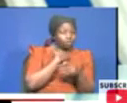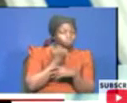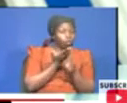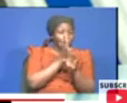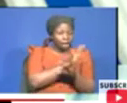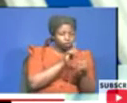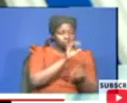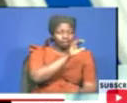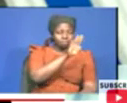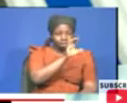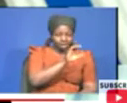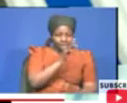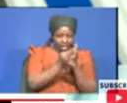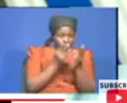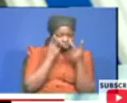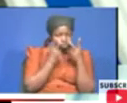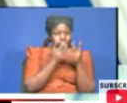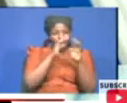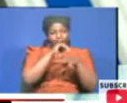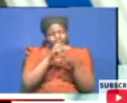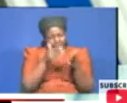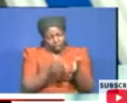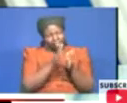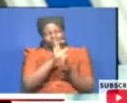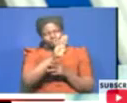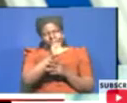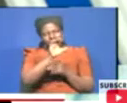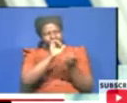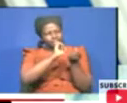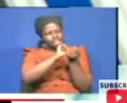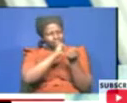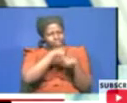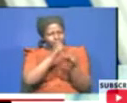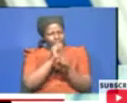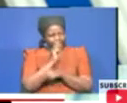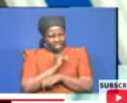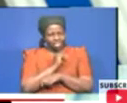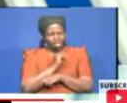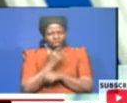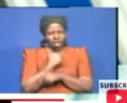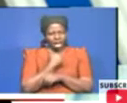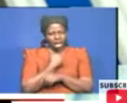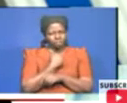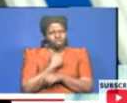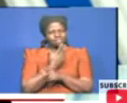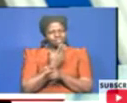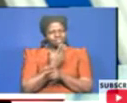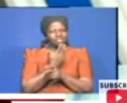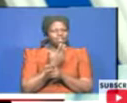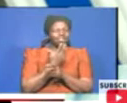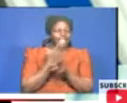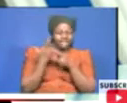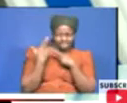at the way it has been designed and set up, There's a role that parents play. Yes. All